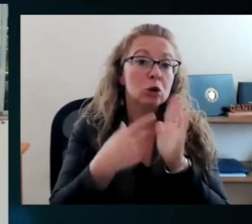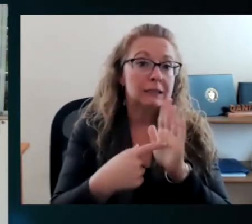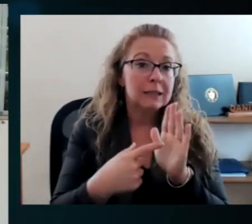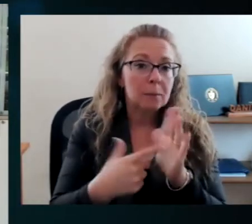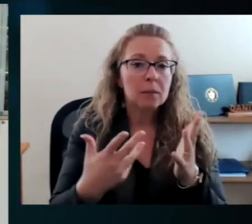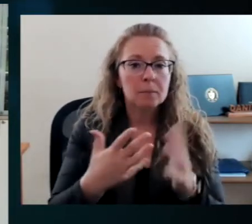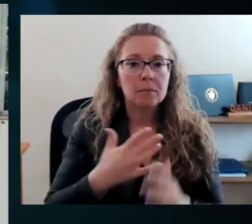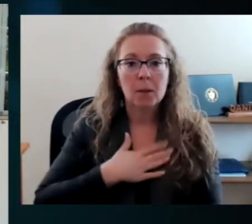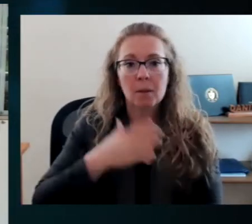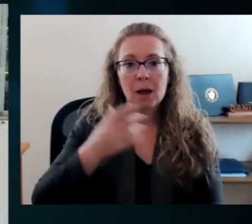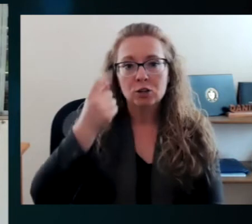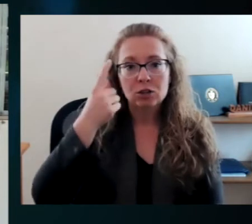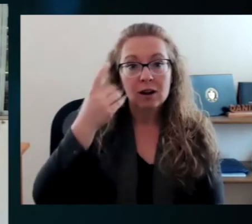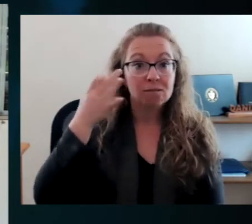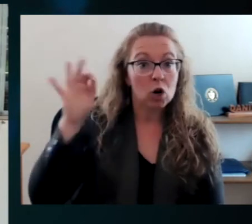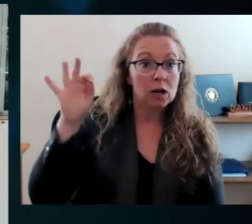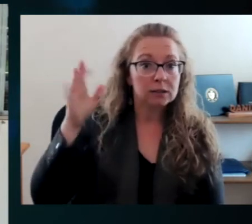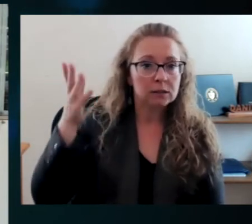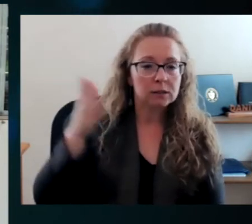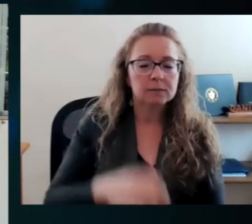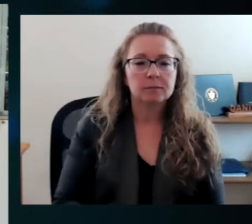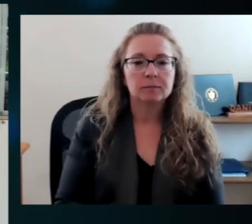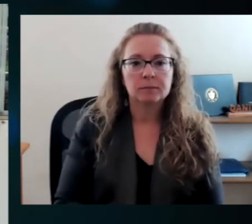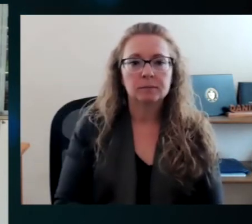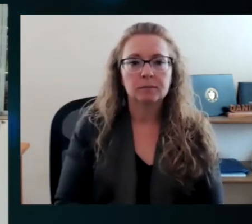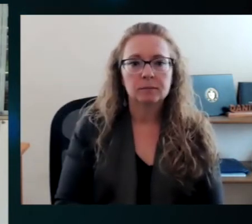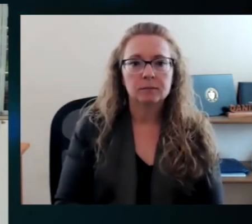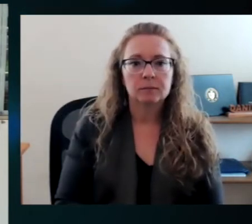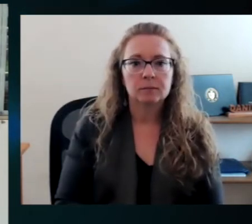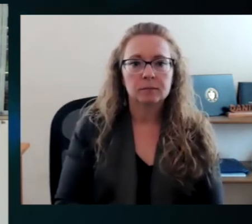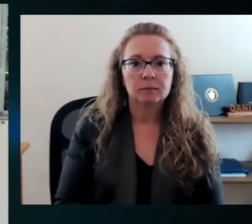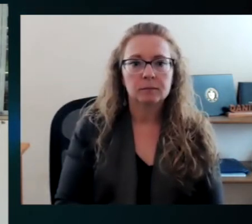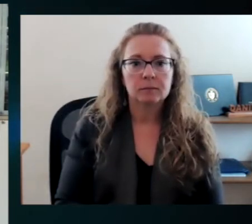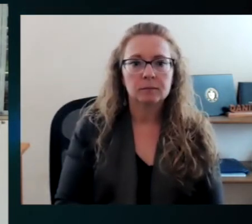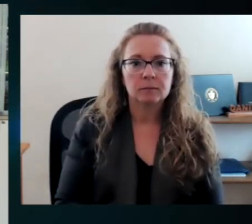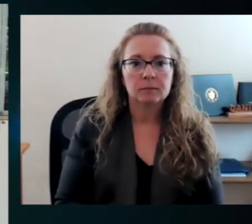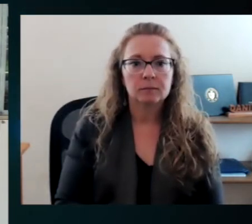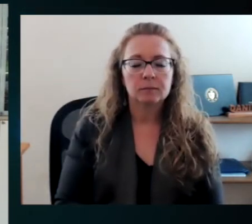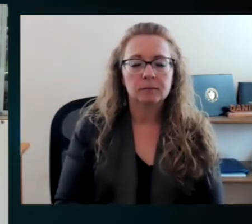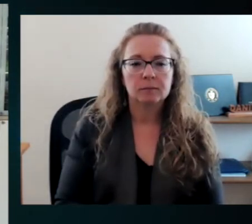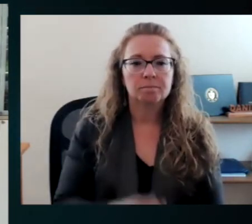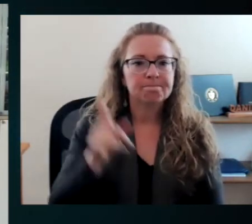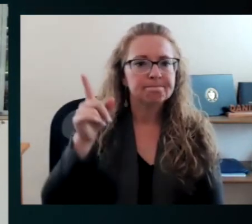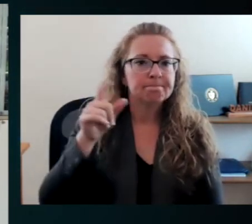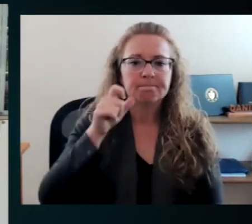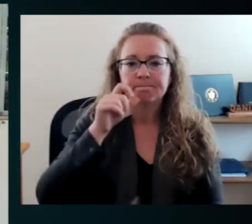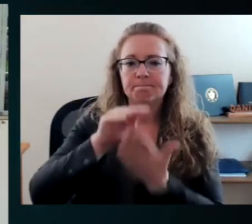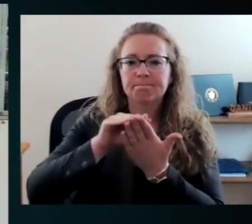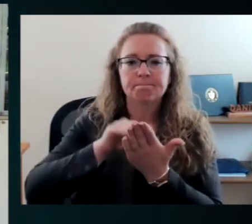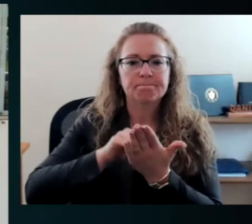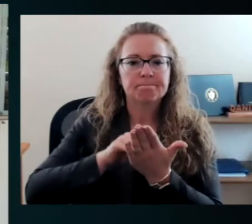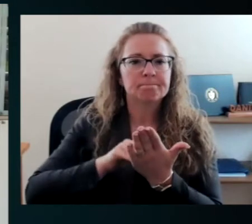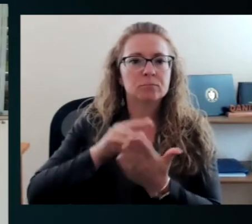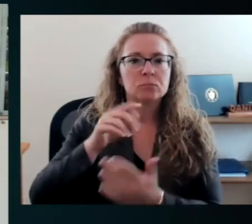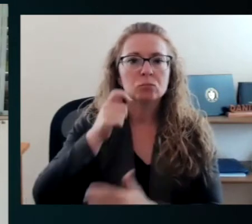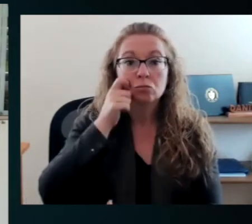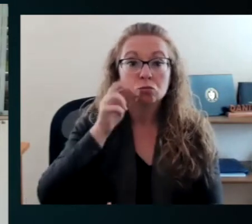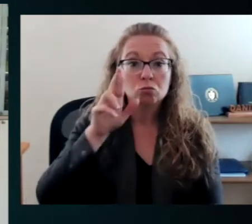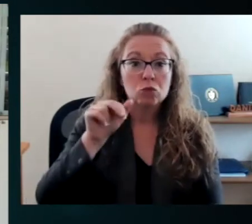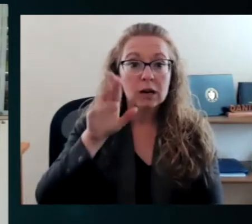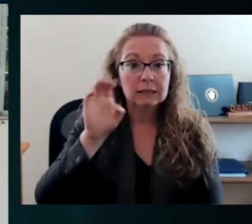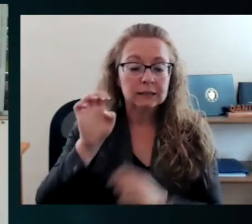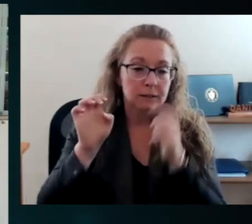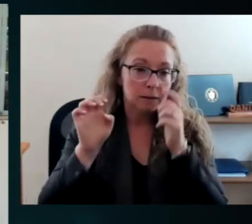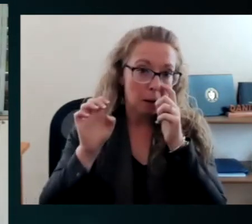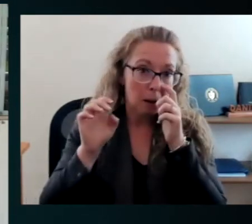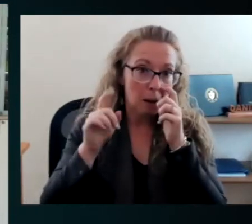for example, there isn't very good, they don't keep track of race because they argue that it's racist